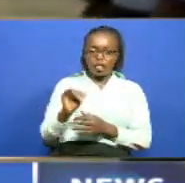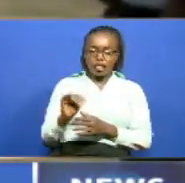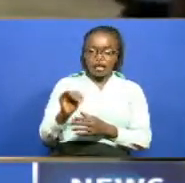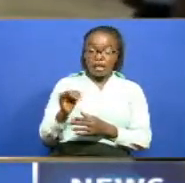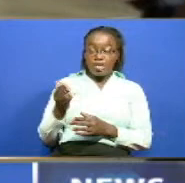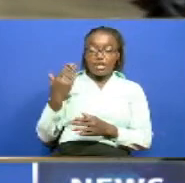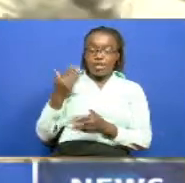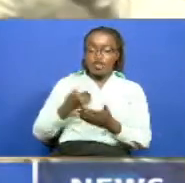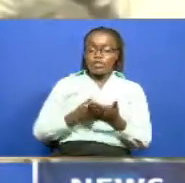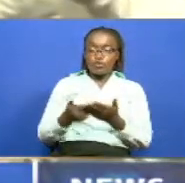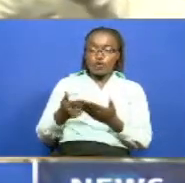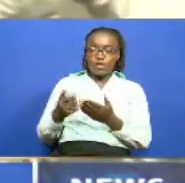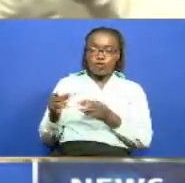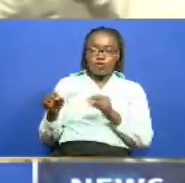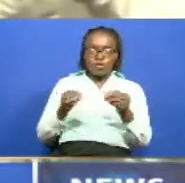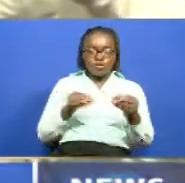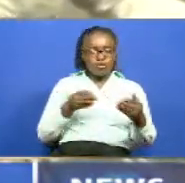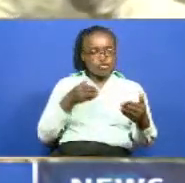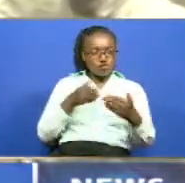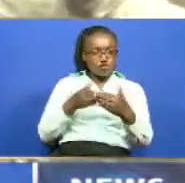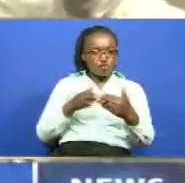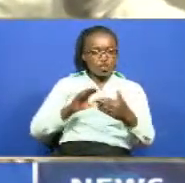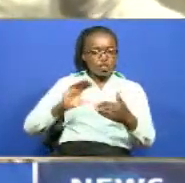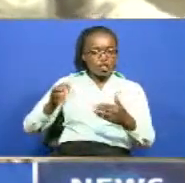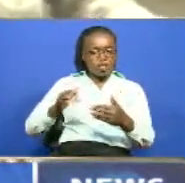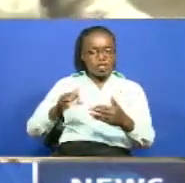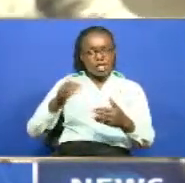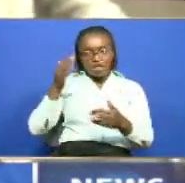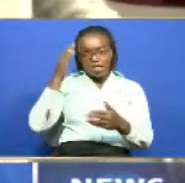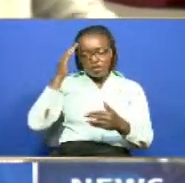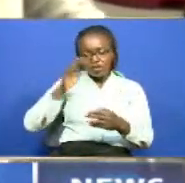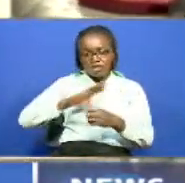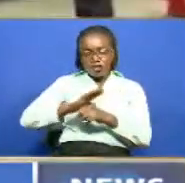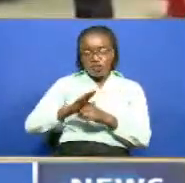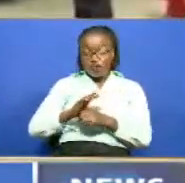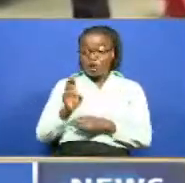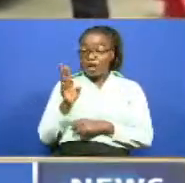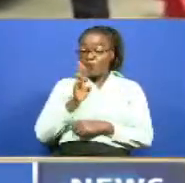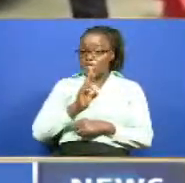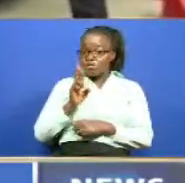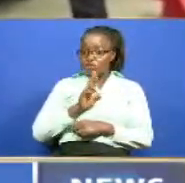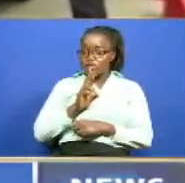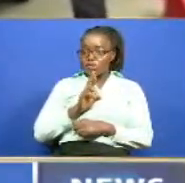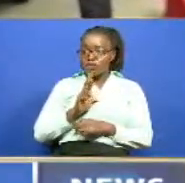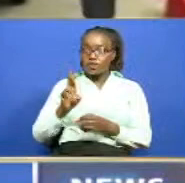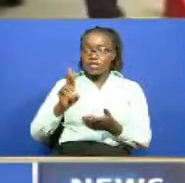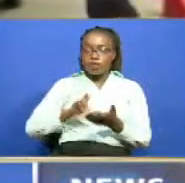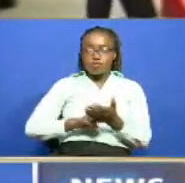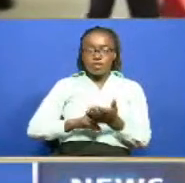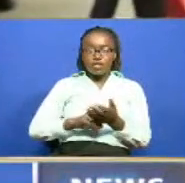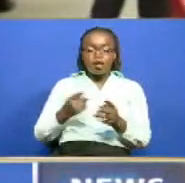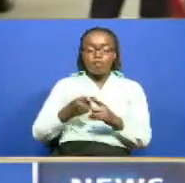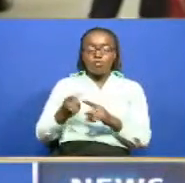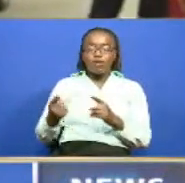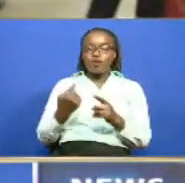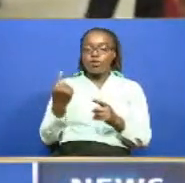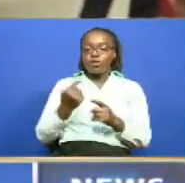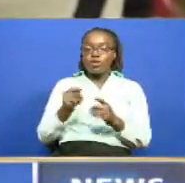movement in containment zones, sections of the city identified as coronavirus hotspots prohibited except for essential